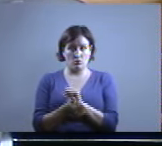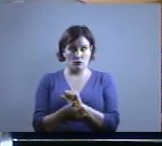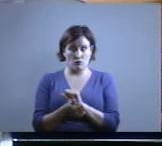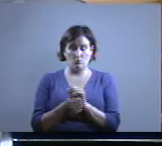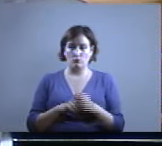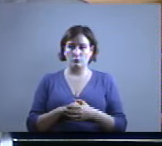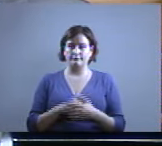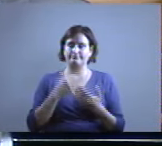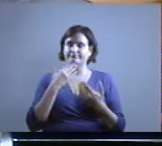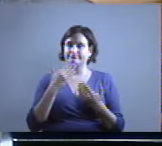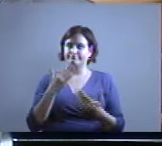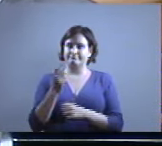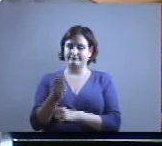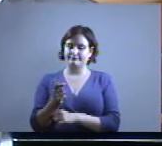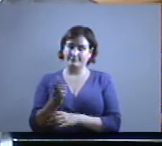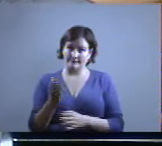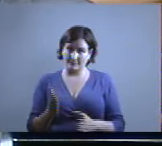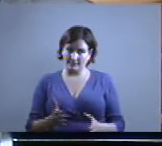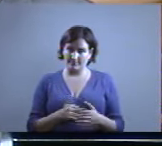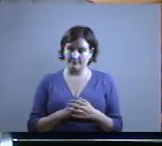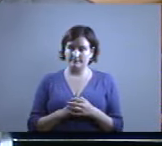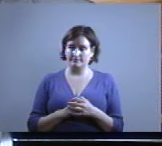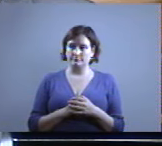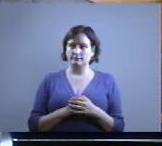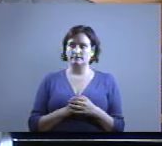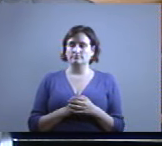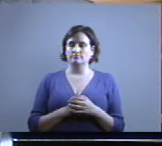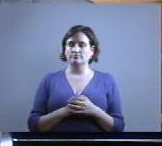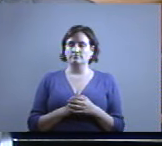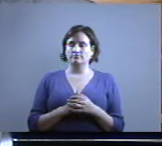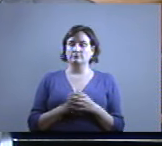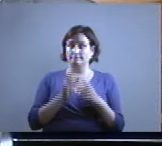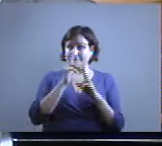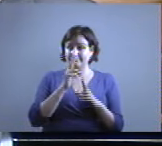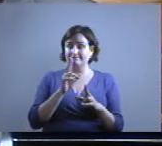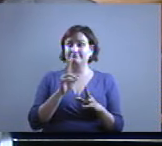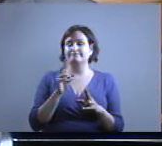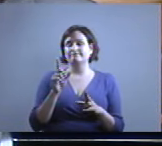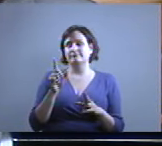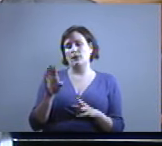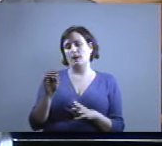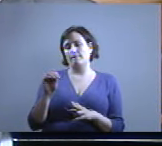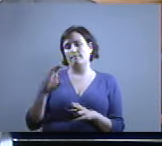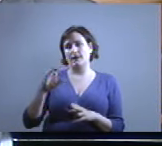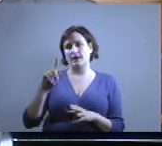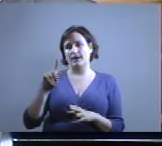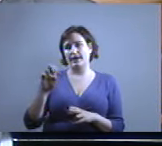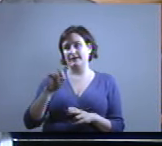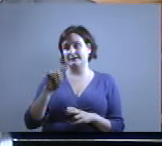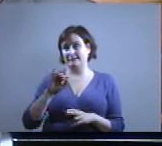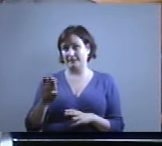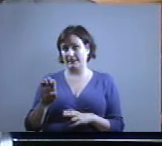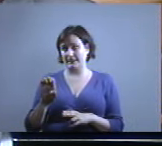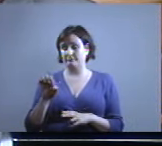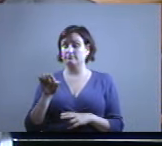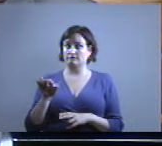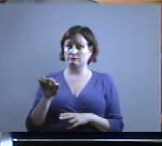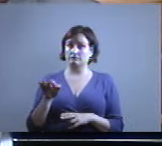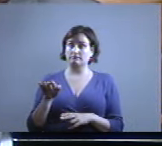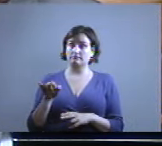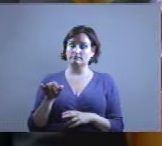Thank you, Mr. Speaker. Mr. Speaker, just a perspective, the Honourable Mackenzie, for him, his benefit and that of the